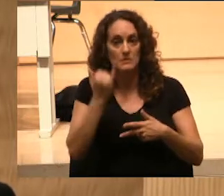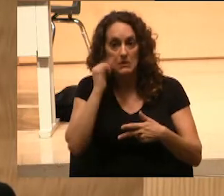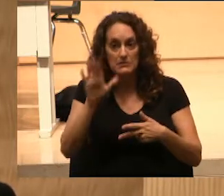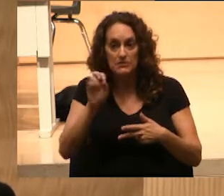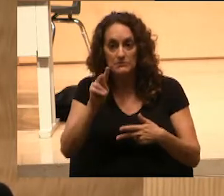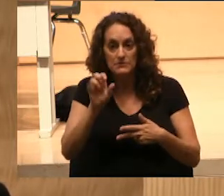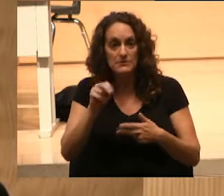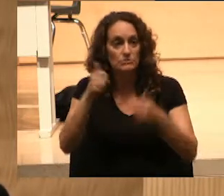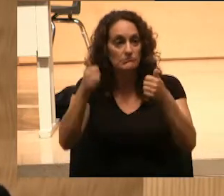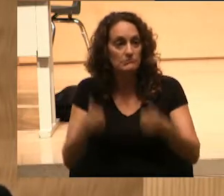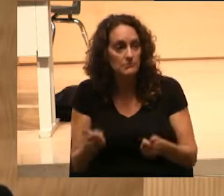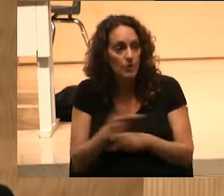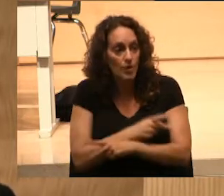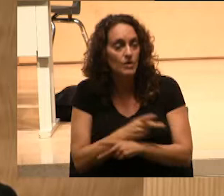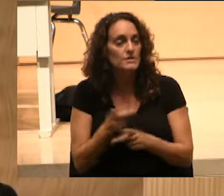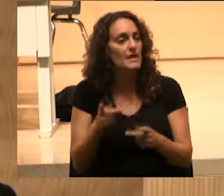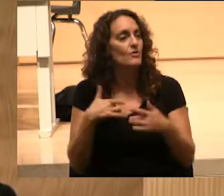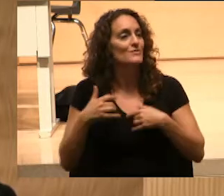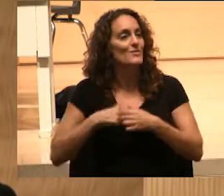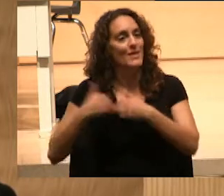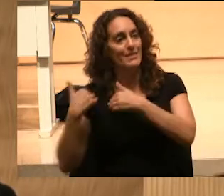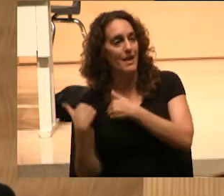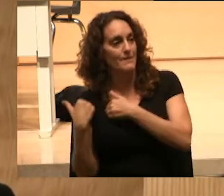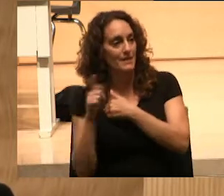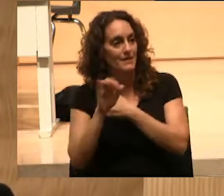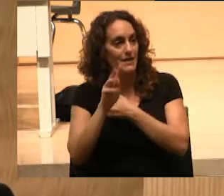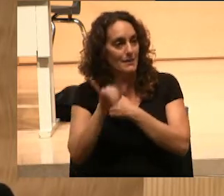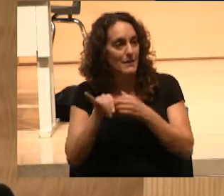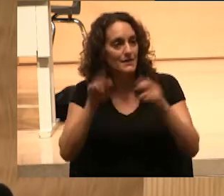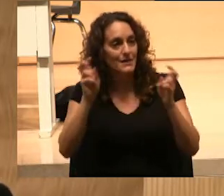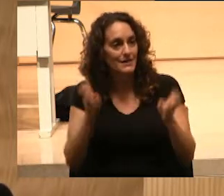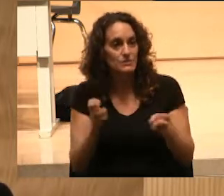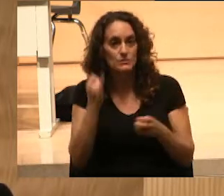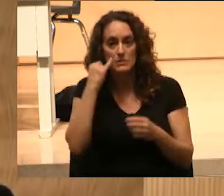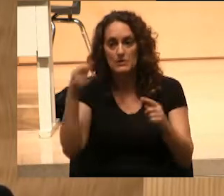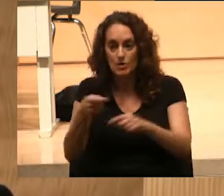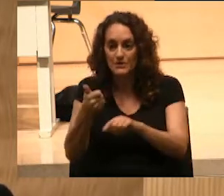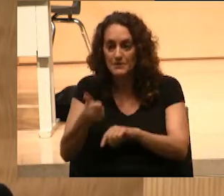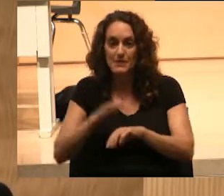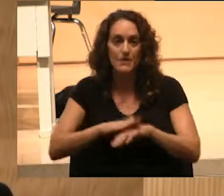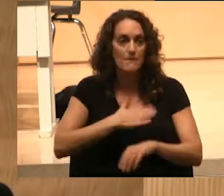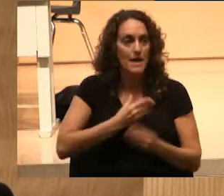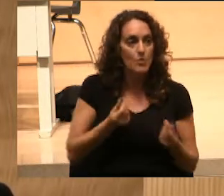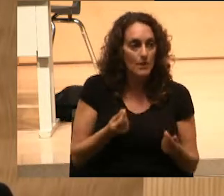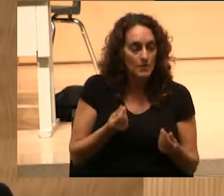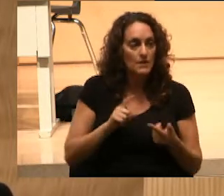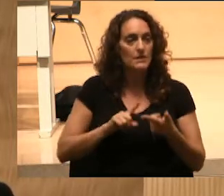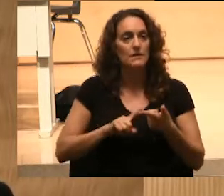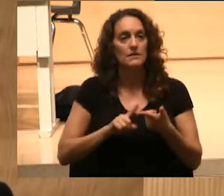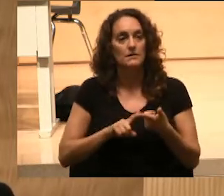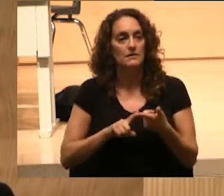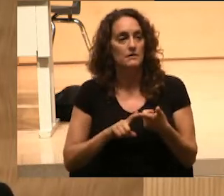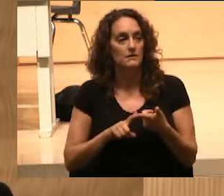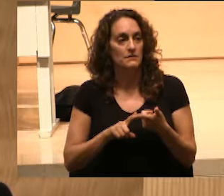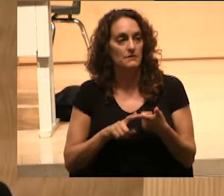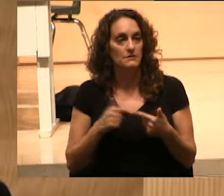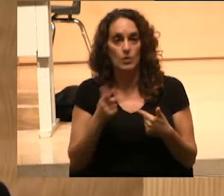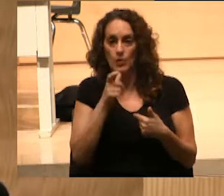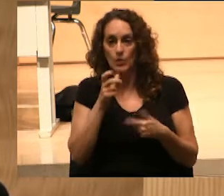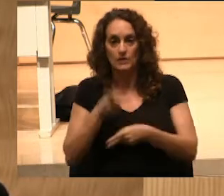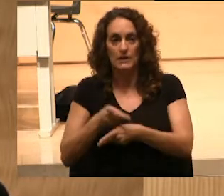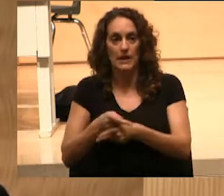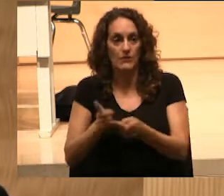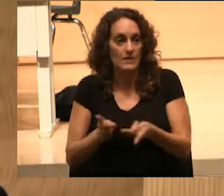worse? They're concerned about liability issues. What if they hurt themselves on our property? Will they have the capacity to take care of the